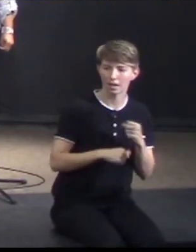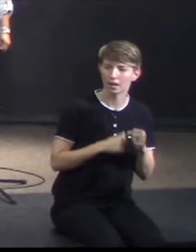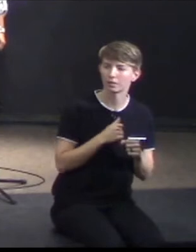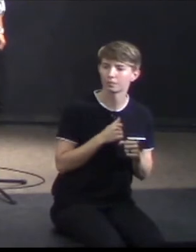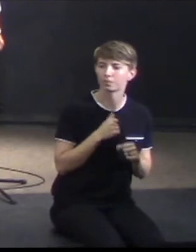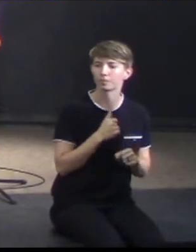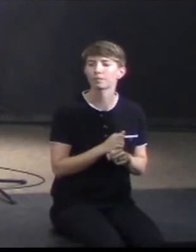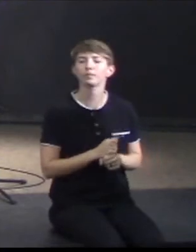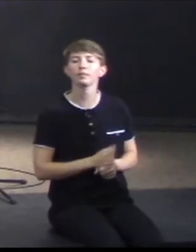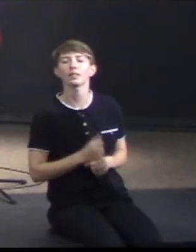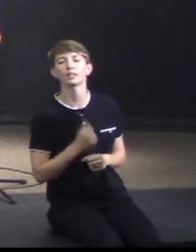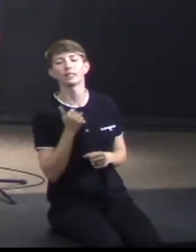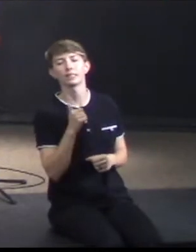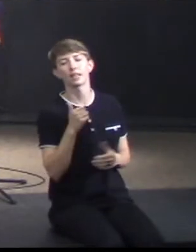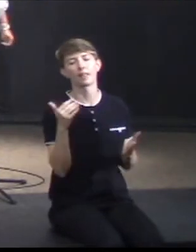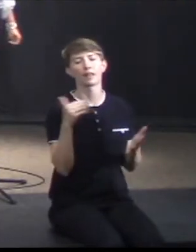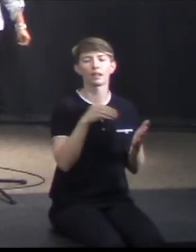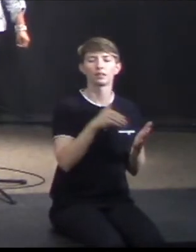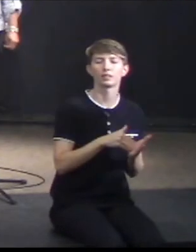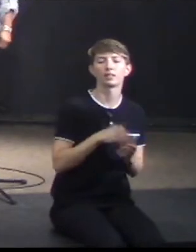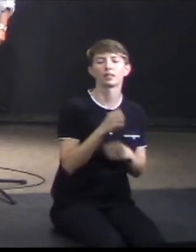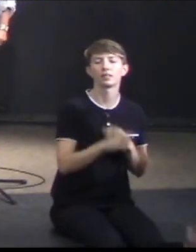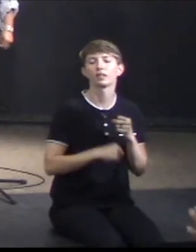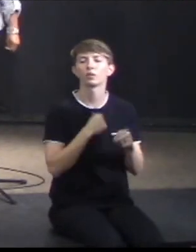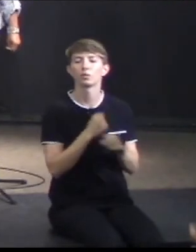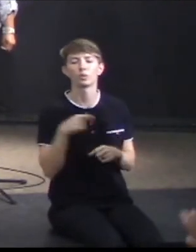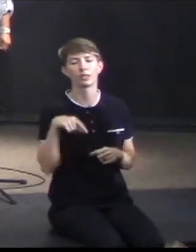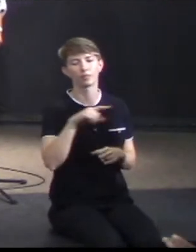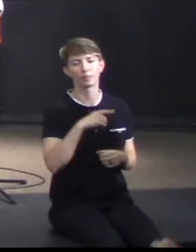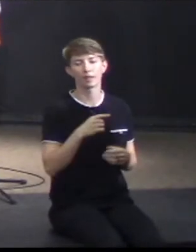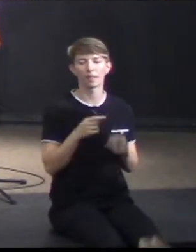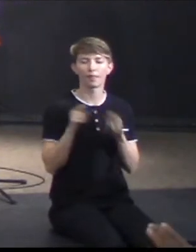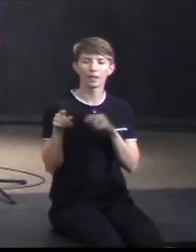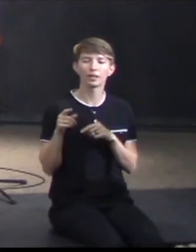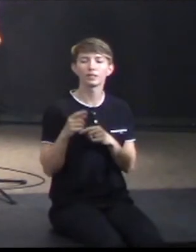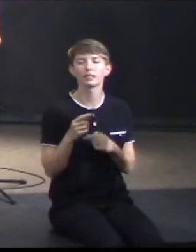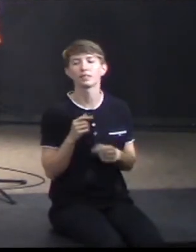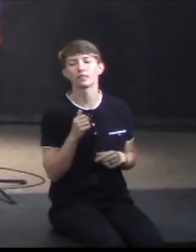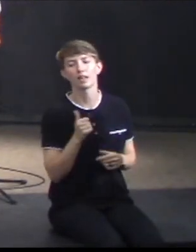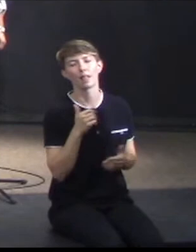When we've been there 10,000 years.